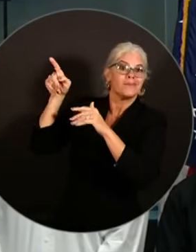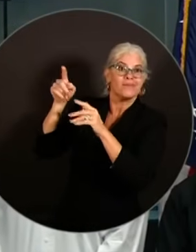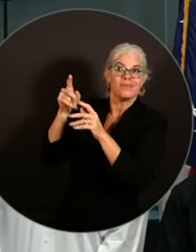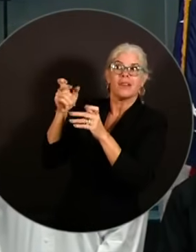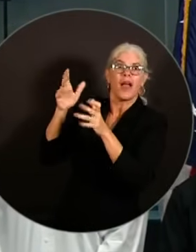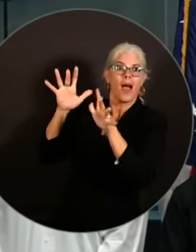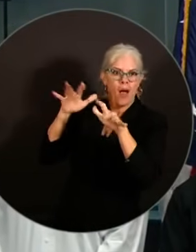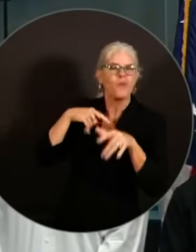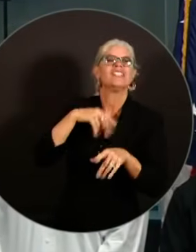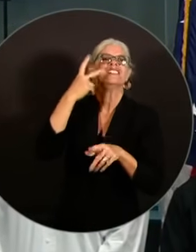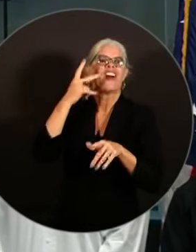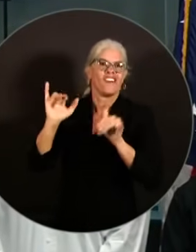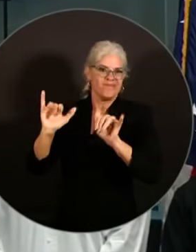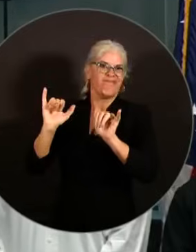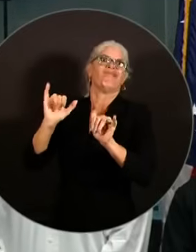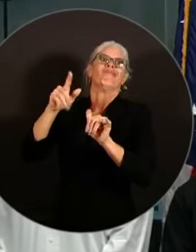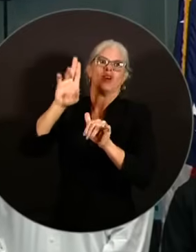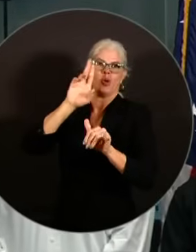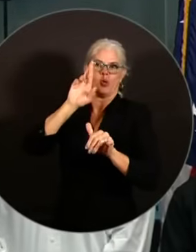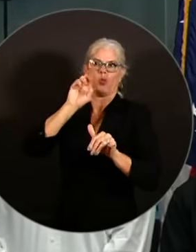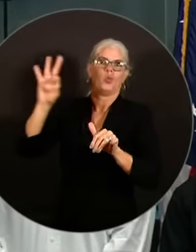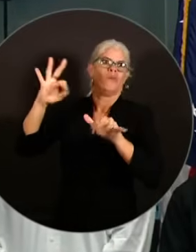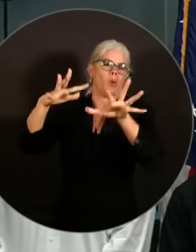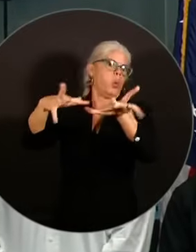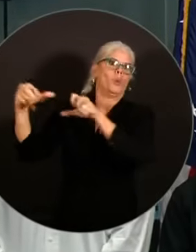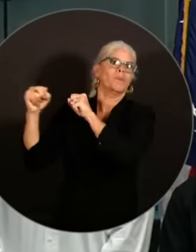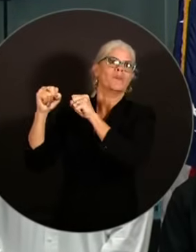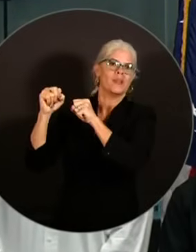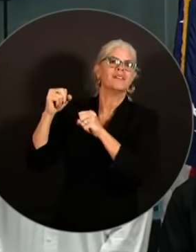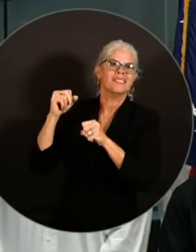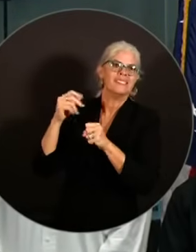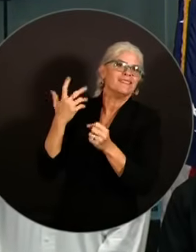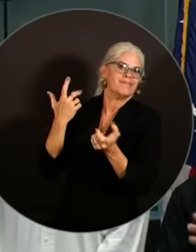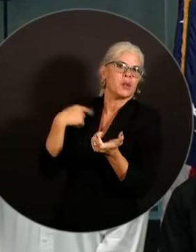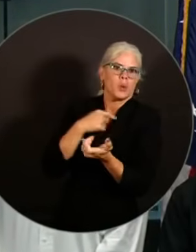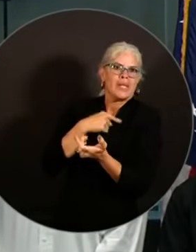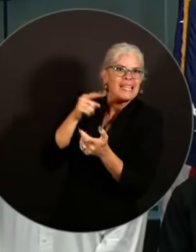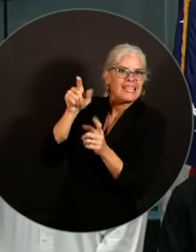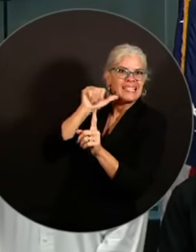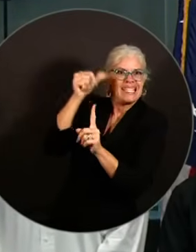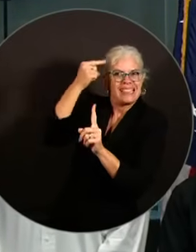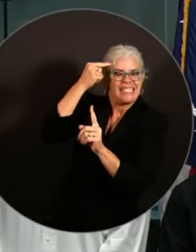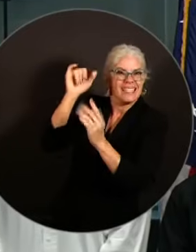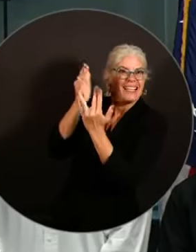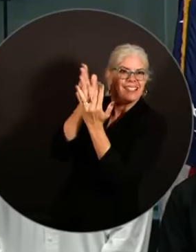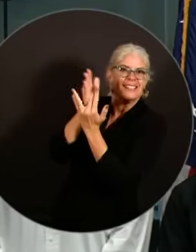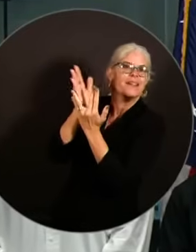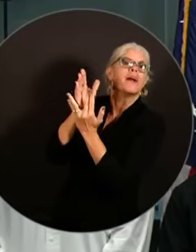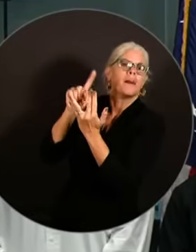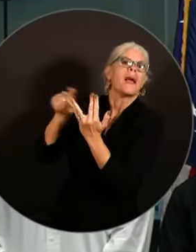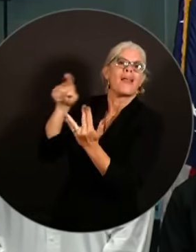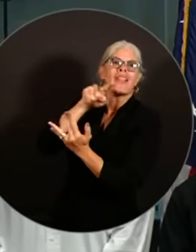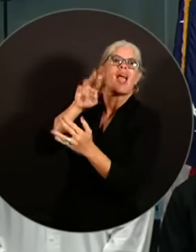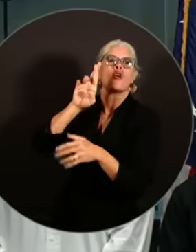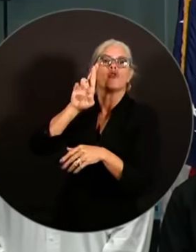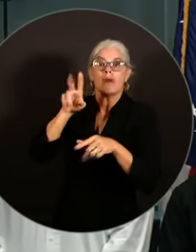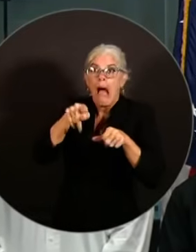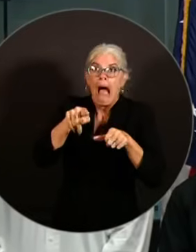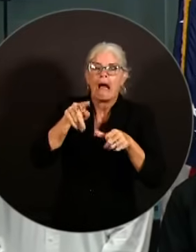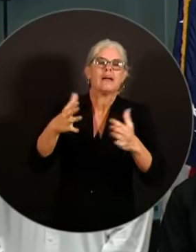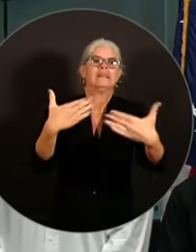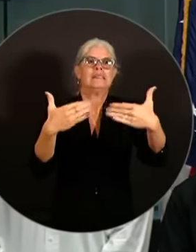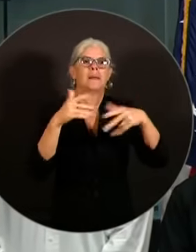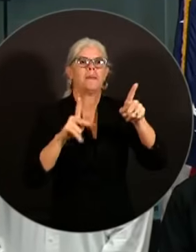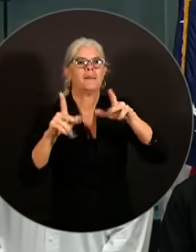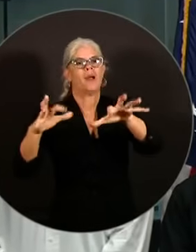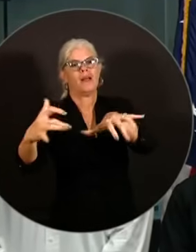was going to be something of that magnitude that was going to be within the distance, they redeployed them out of Tropicana. So there